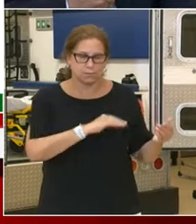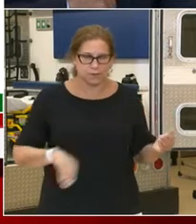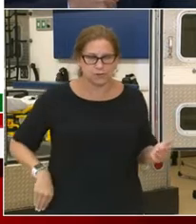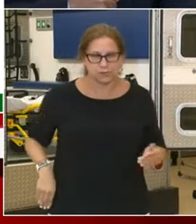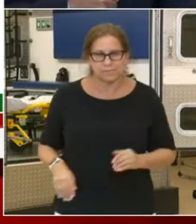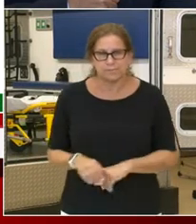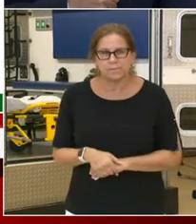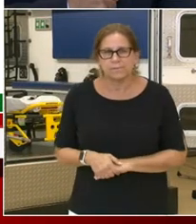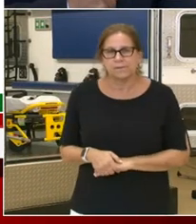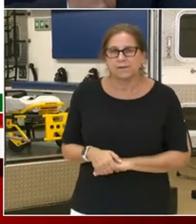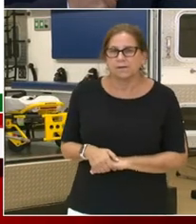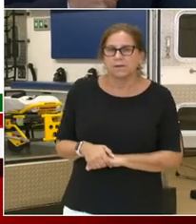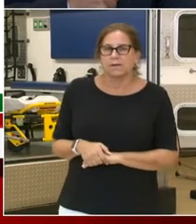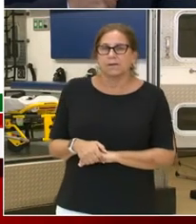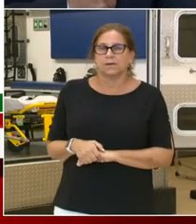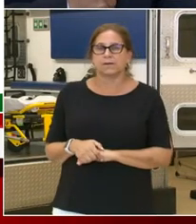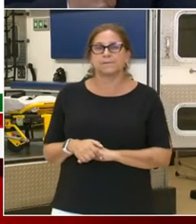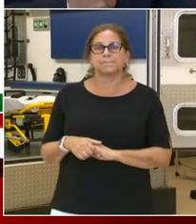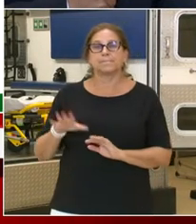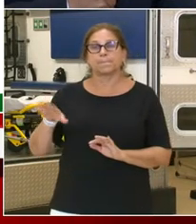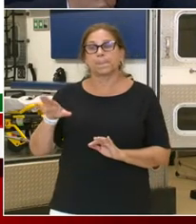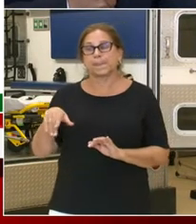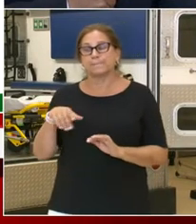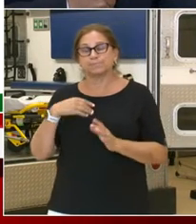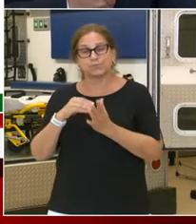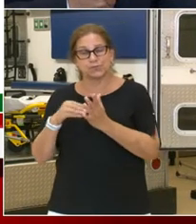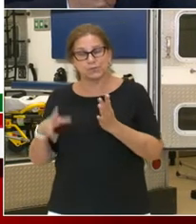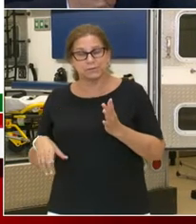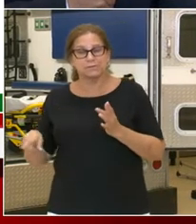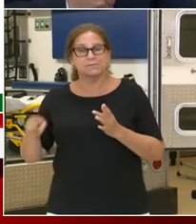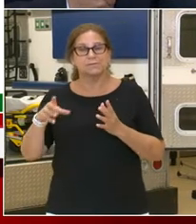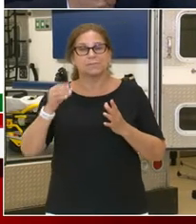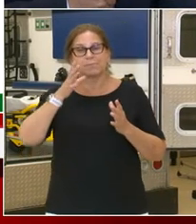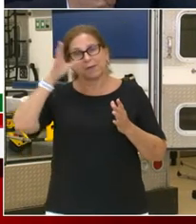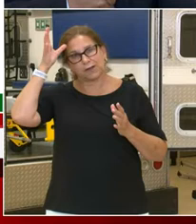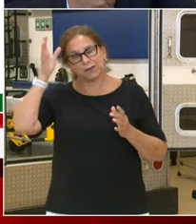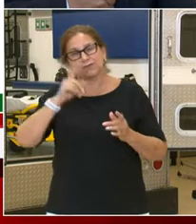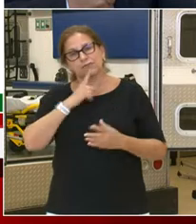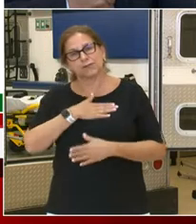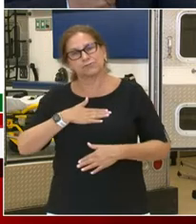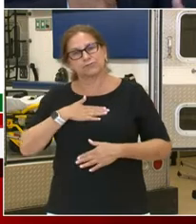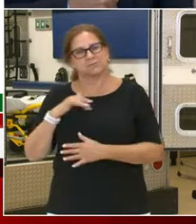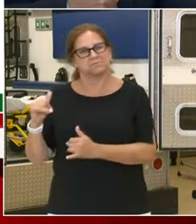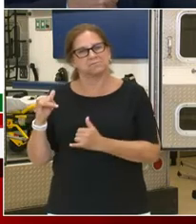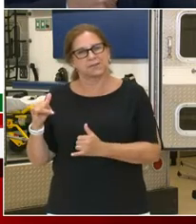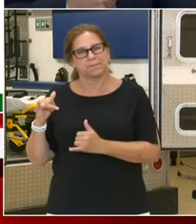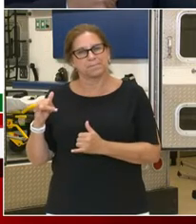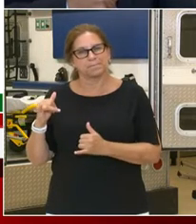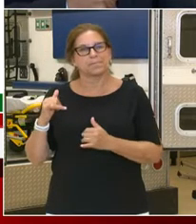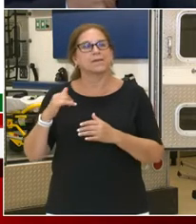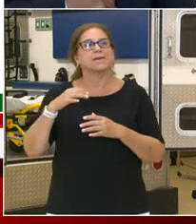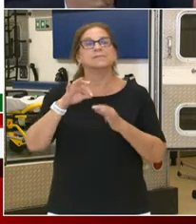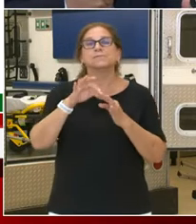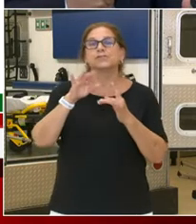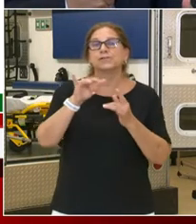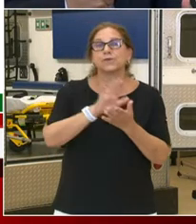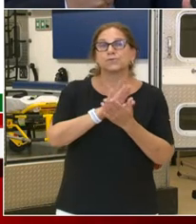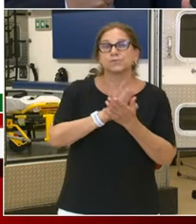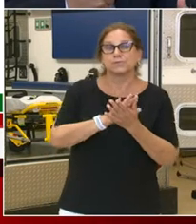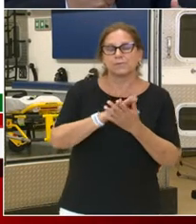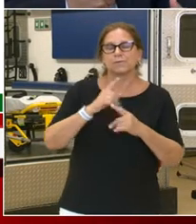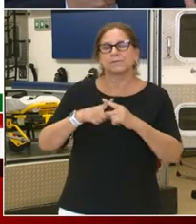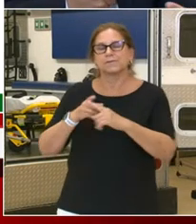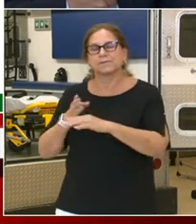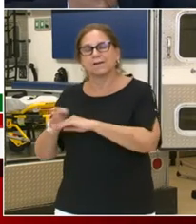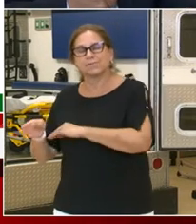year, and the ability to provide additional supports for students before and after school. So it allows us to continue our before and after school